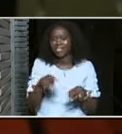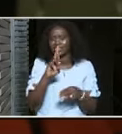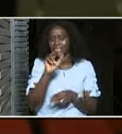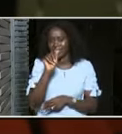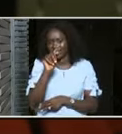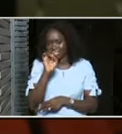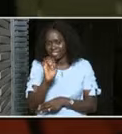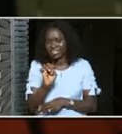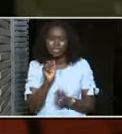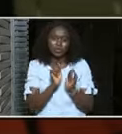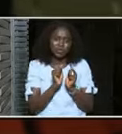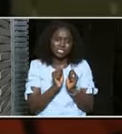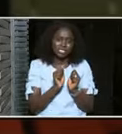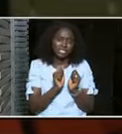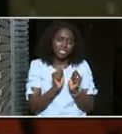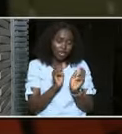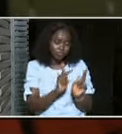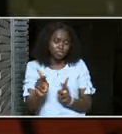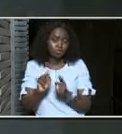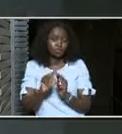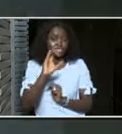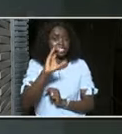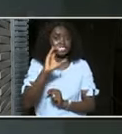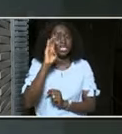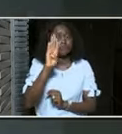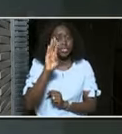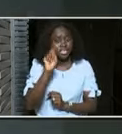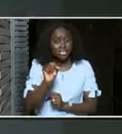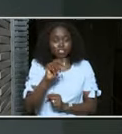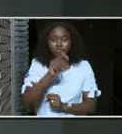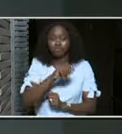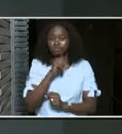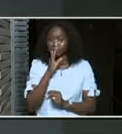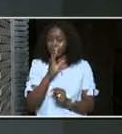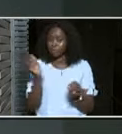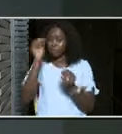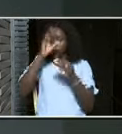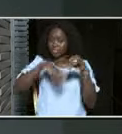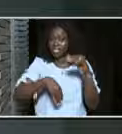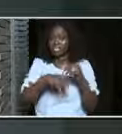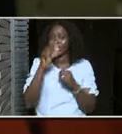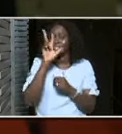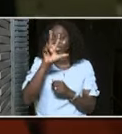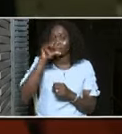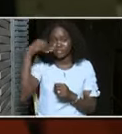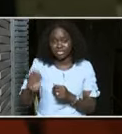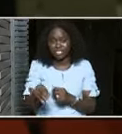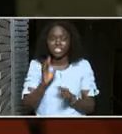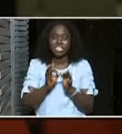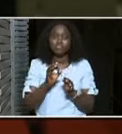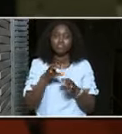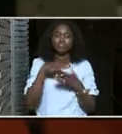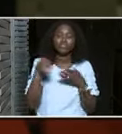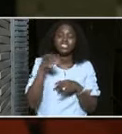which the margin according to the CBN should not be more than 3%? If the dollar is 420 naira at